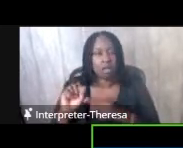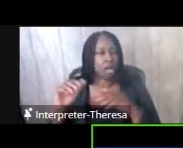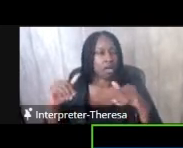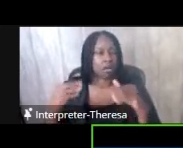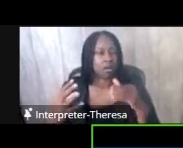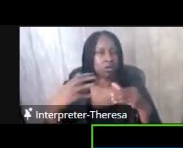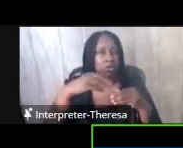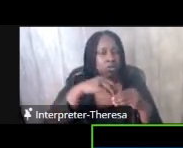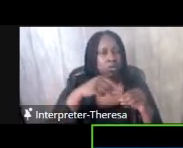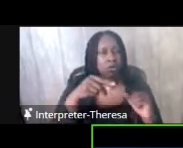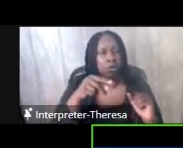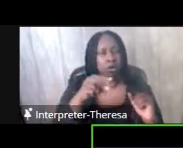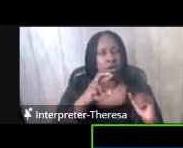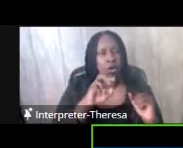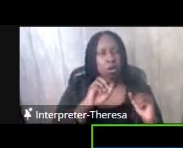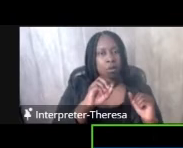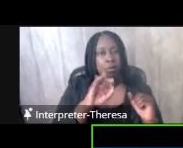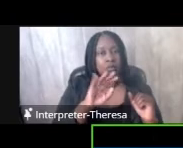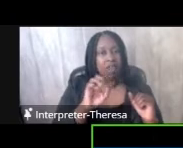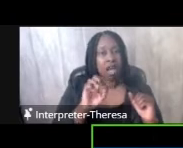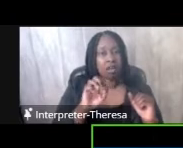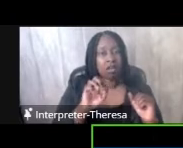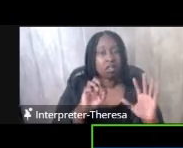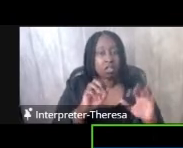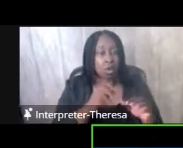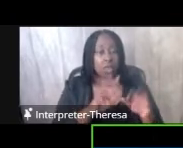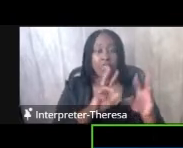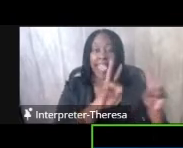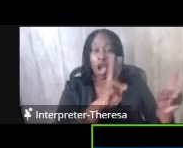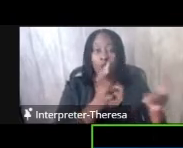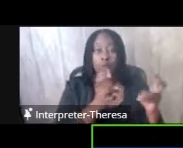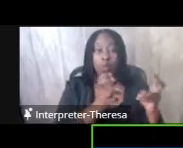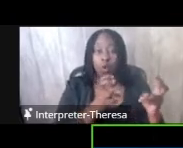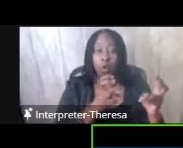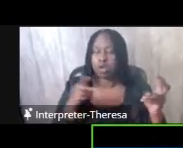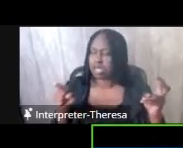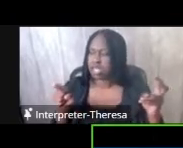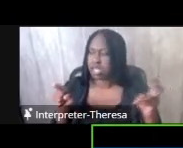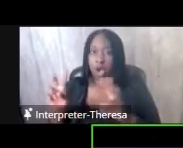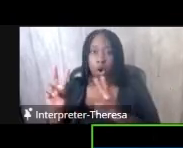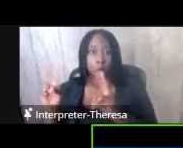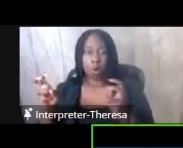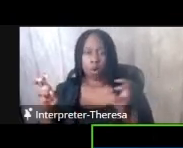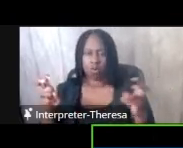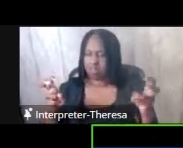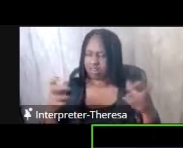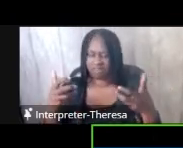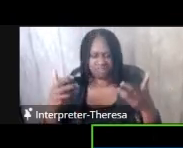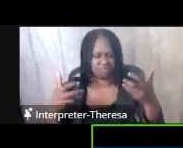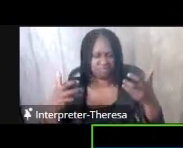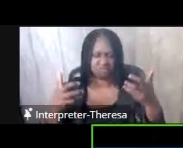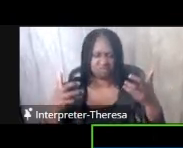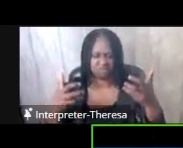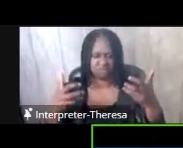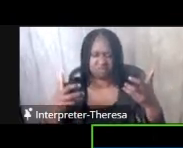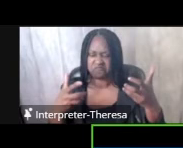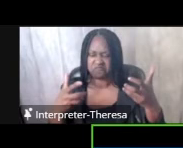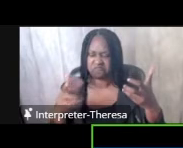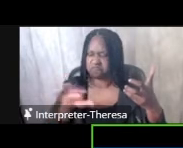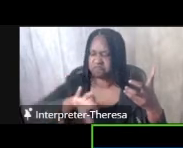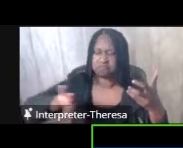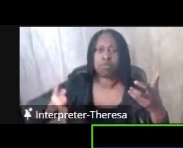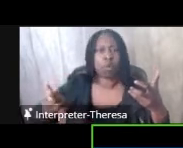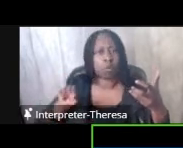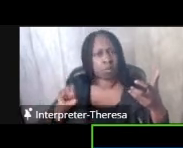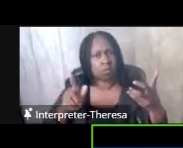because just the fact that they didn't match with other quotes doesn't mean that that's not a story that's not important. So just a reminder to be kind of balancing